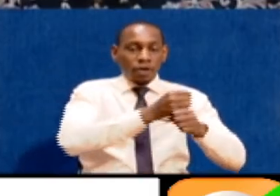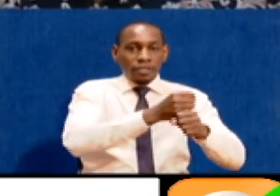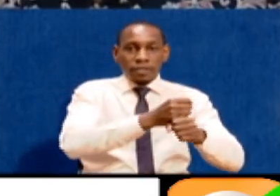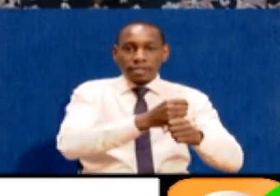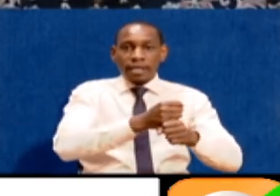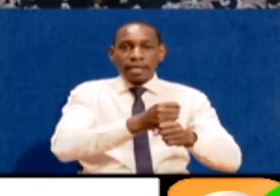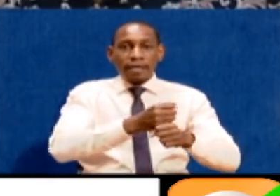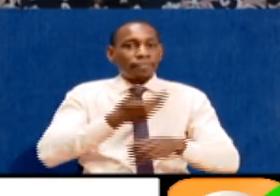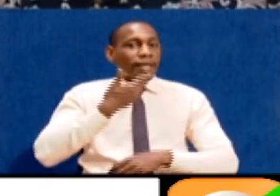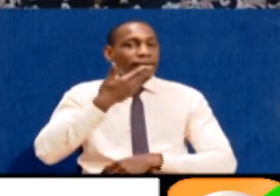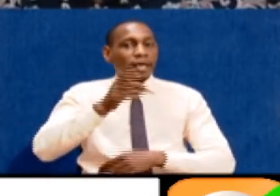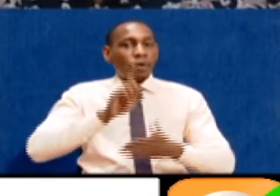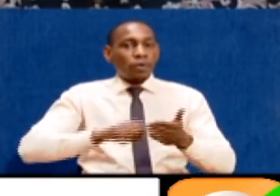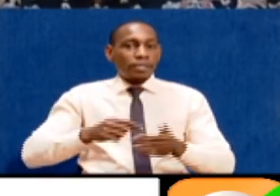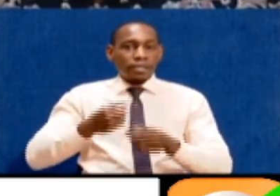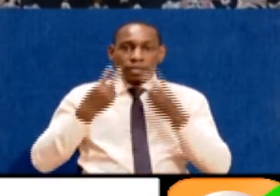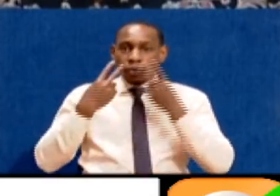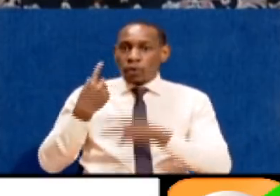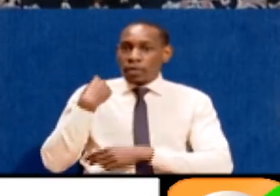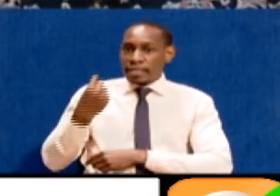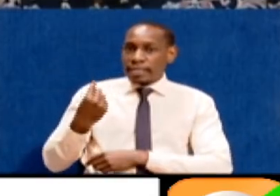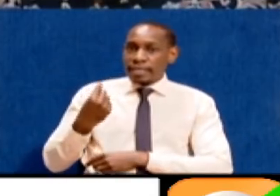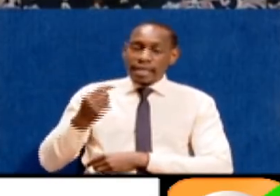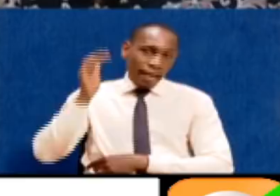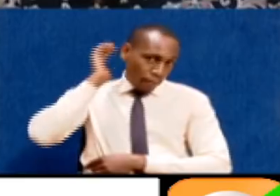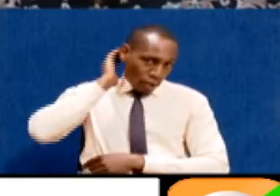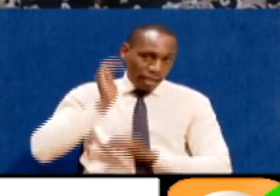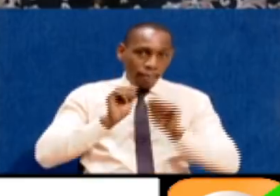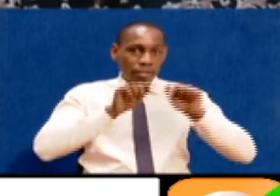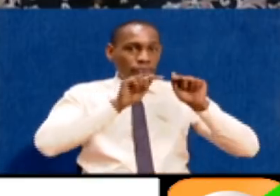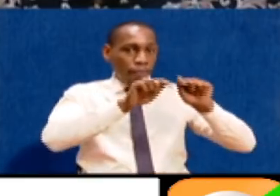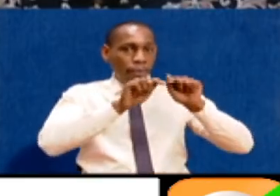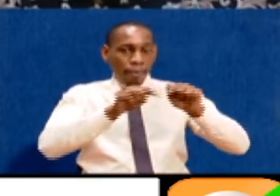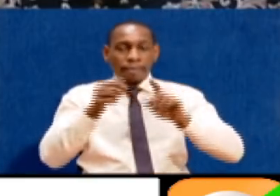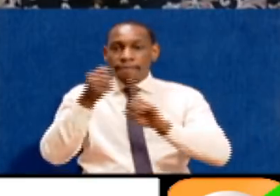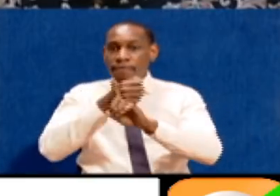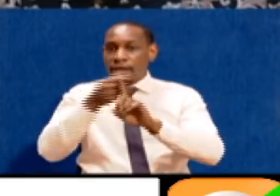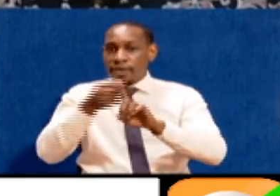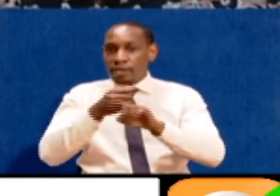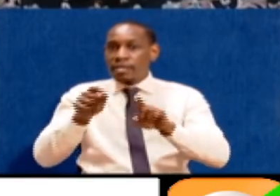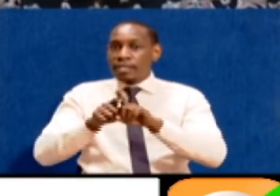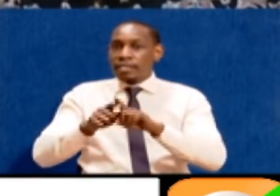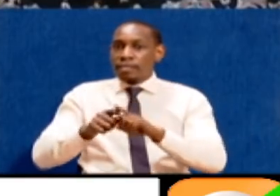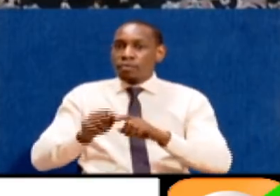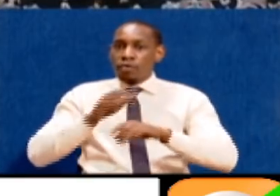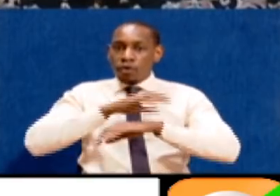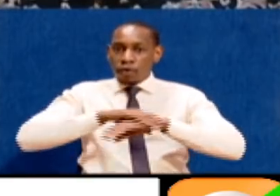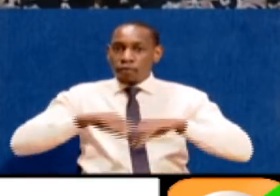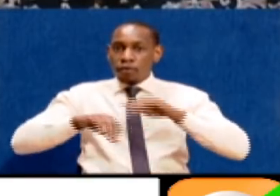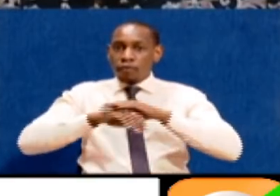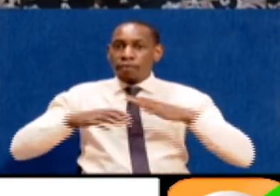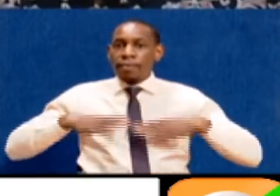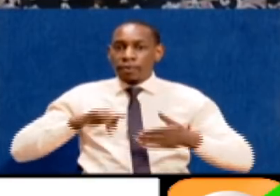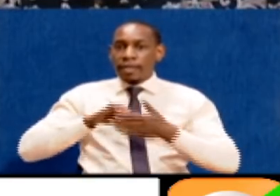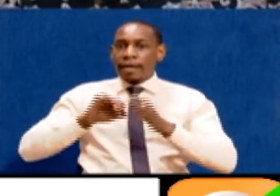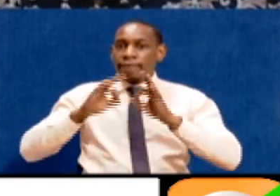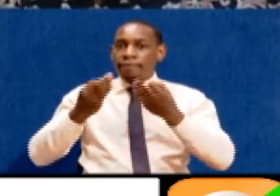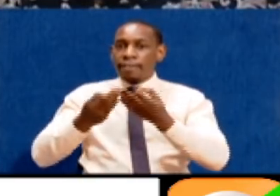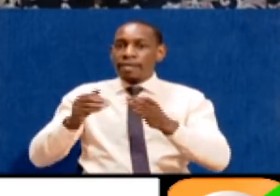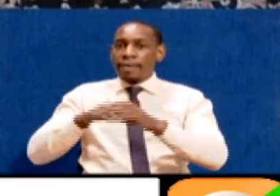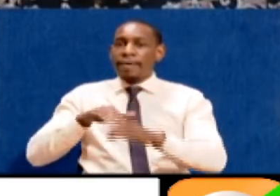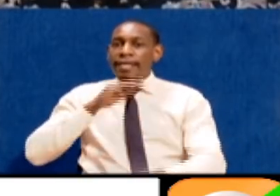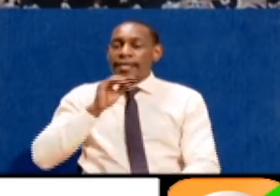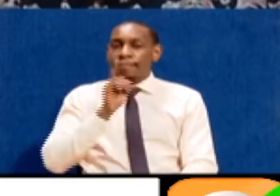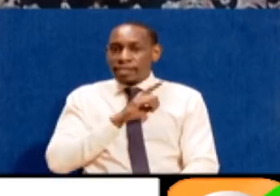a reaction to what we saw yesterday in Murang'a, possibly to condemn the violence, to condole with those who lost their lives, their families that are